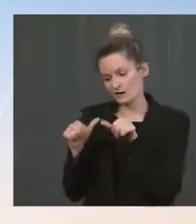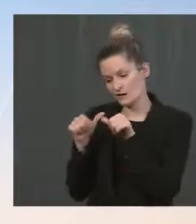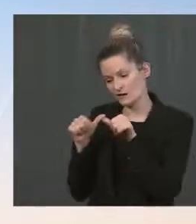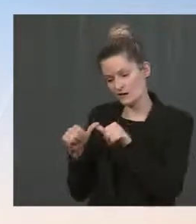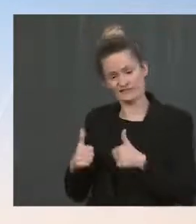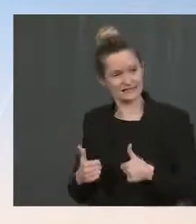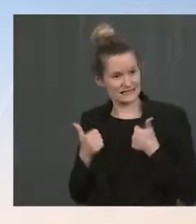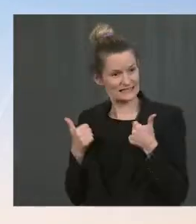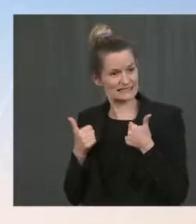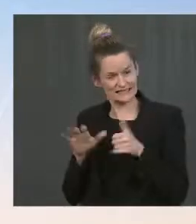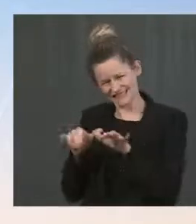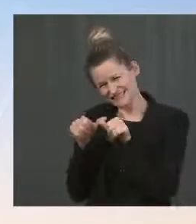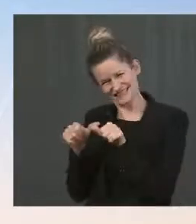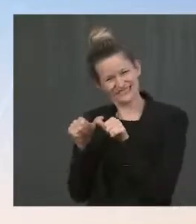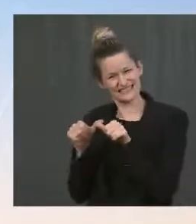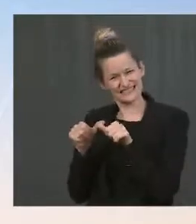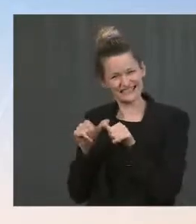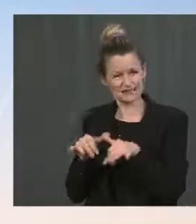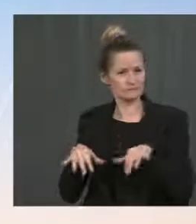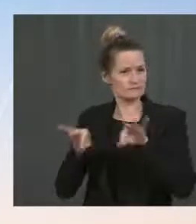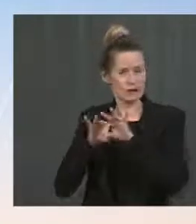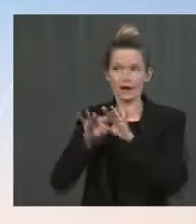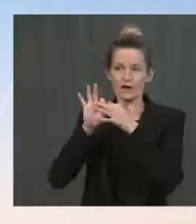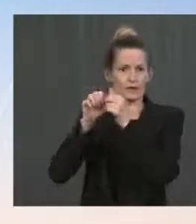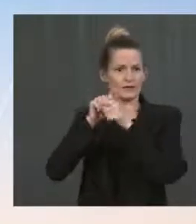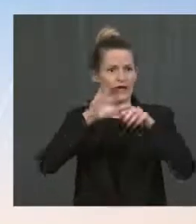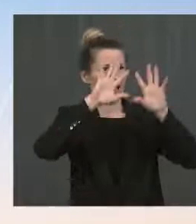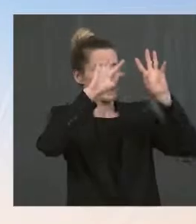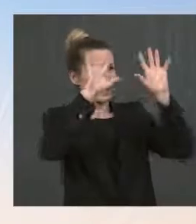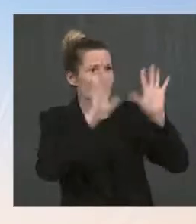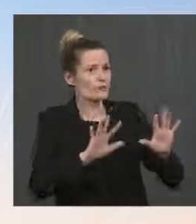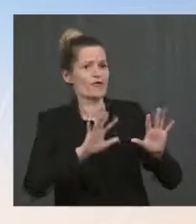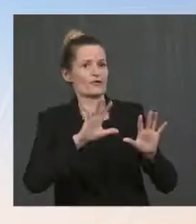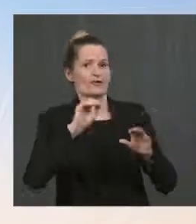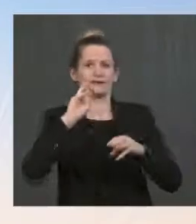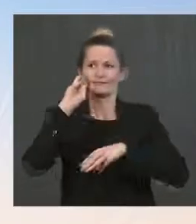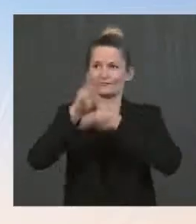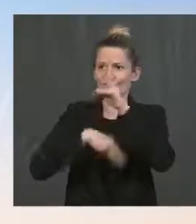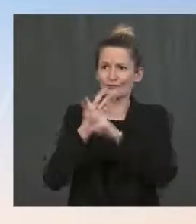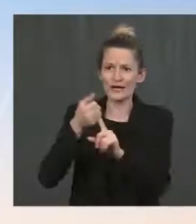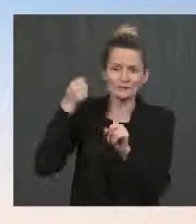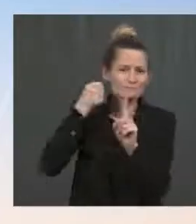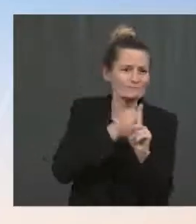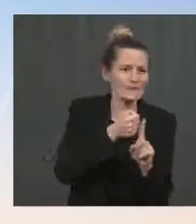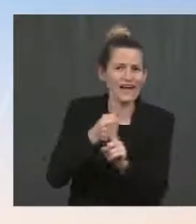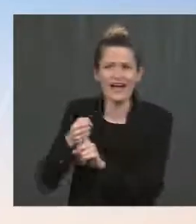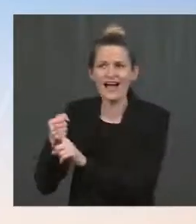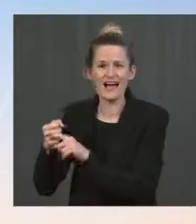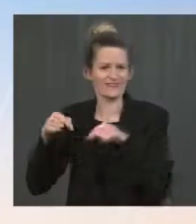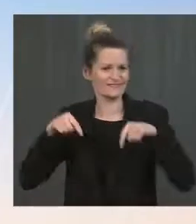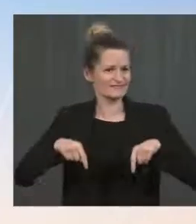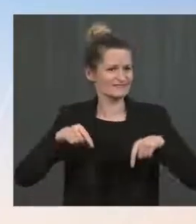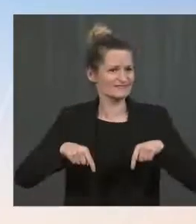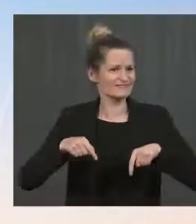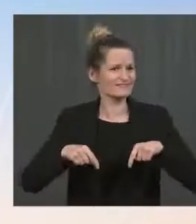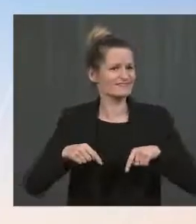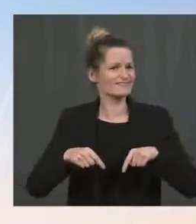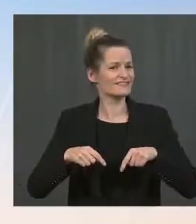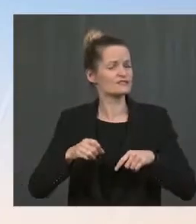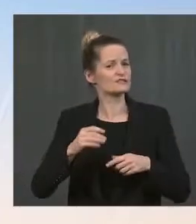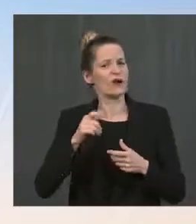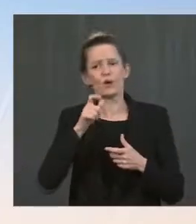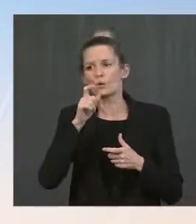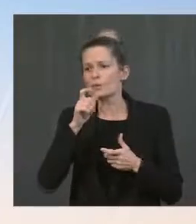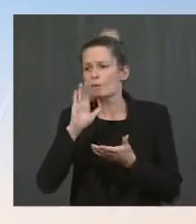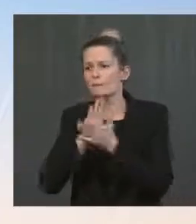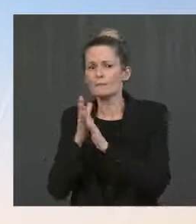of a climate-affected world and a climate-affected country, and those involve the kind of investments that Secretary Vilsack was talking about